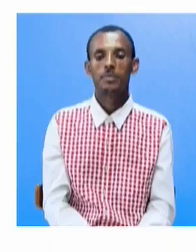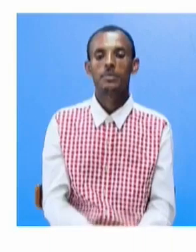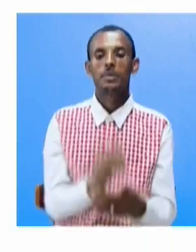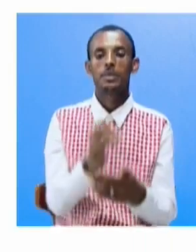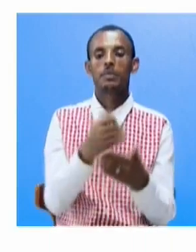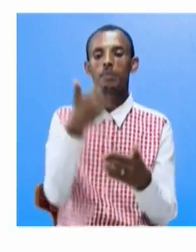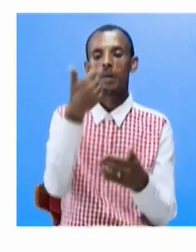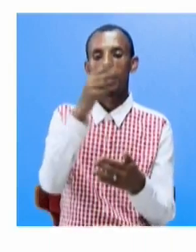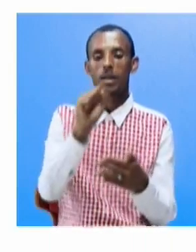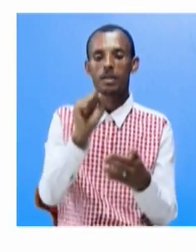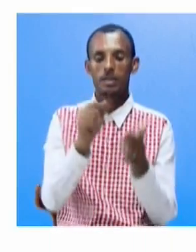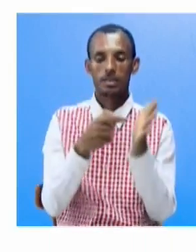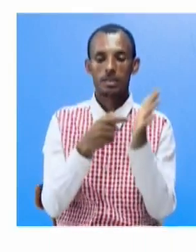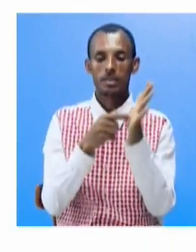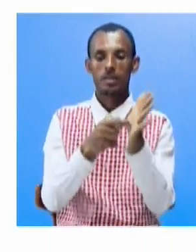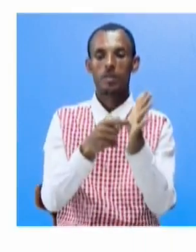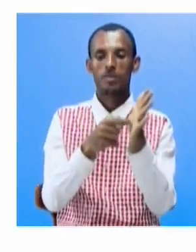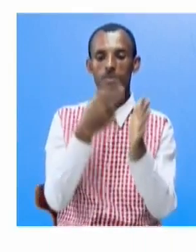as shown below.